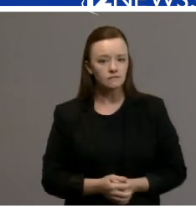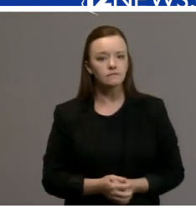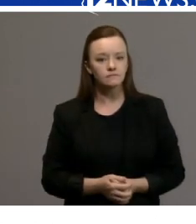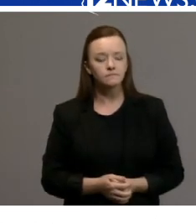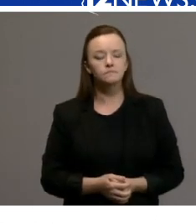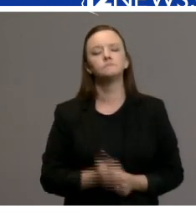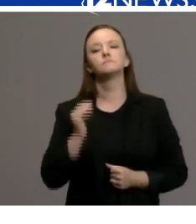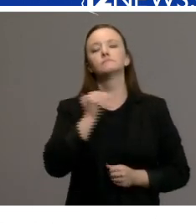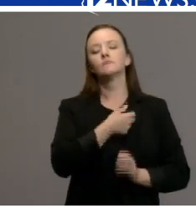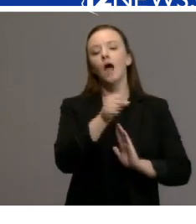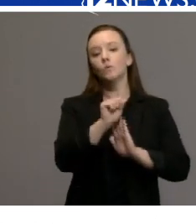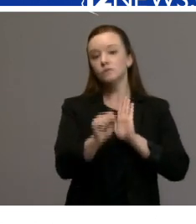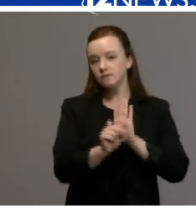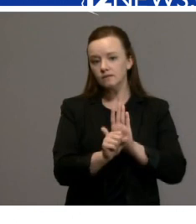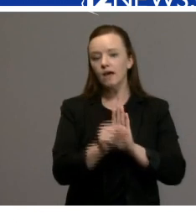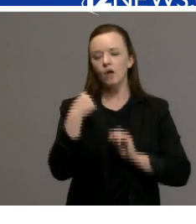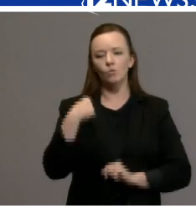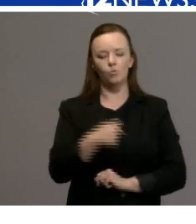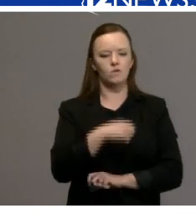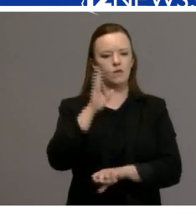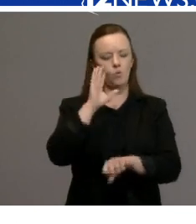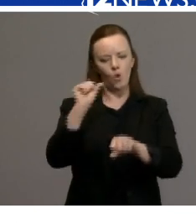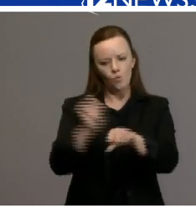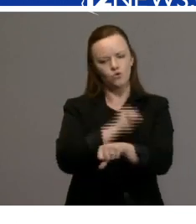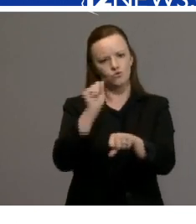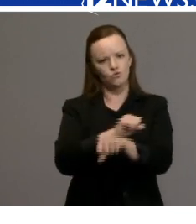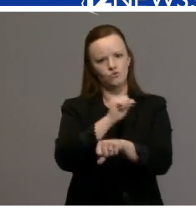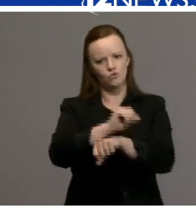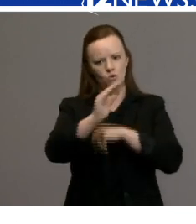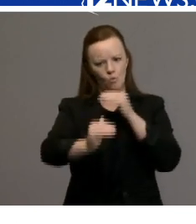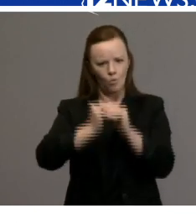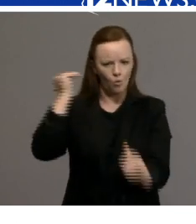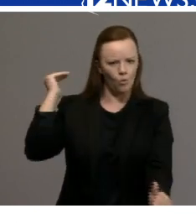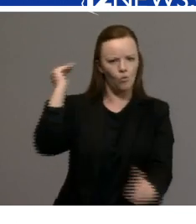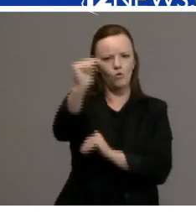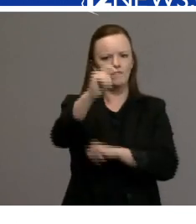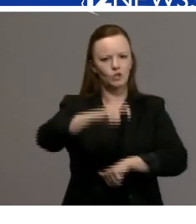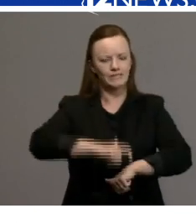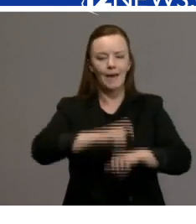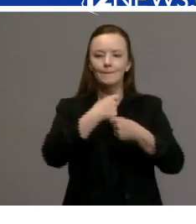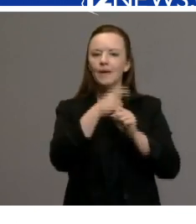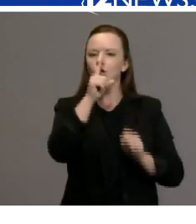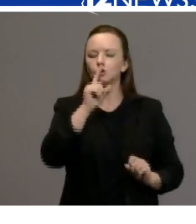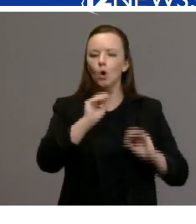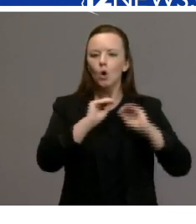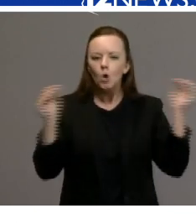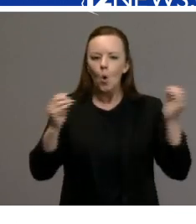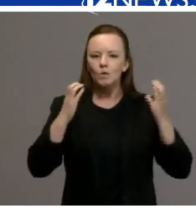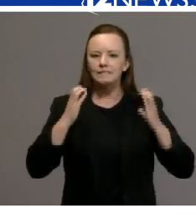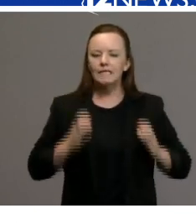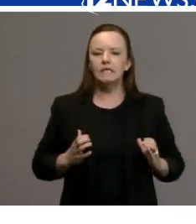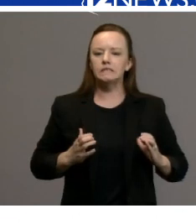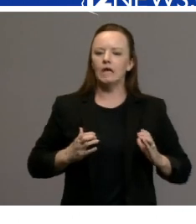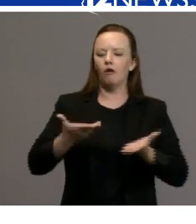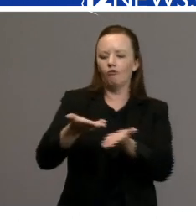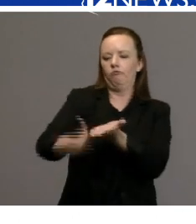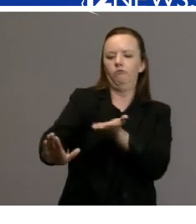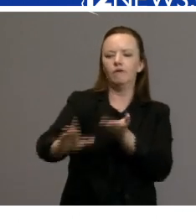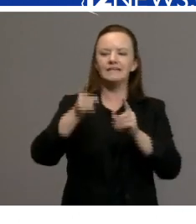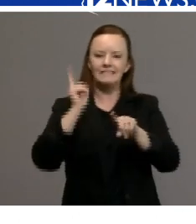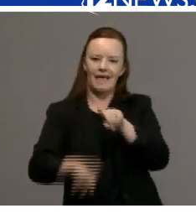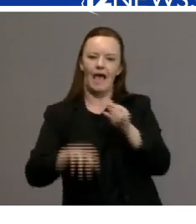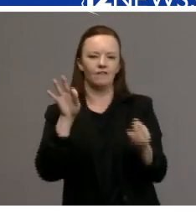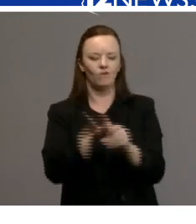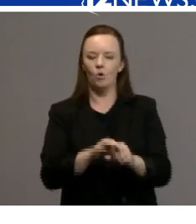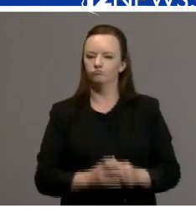going to work overtime to make certain that no citizen is disenfranchised from their vote. In